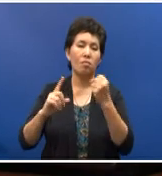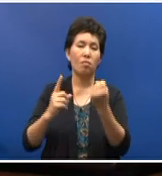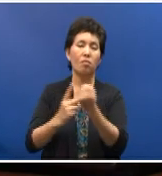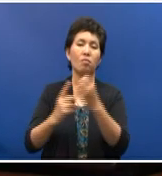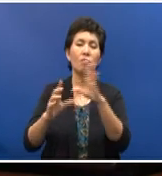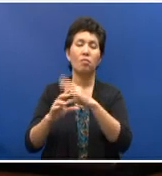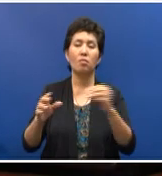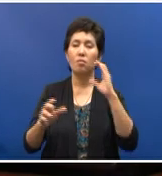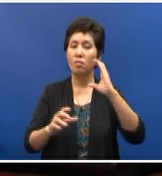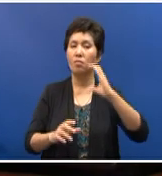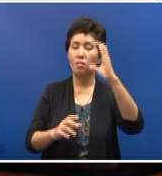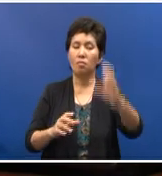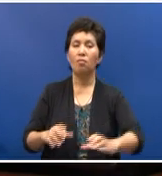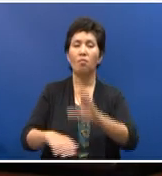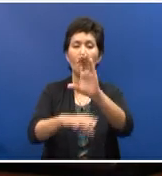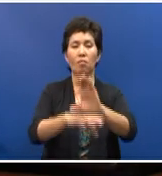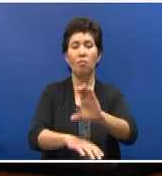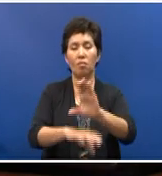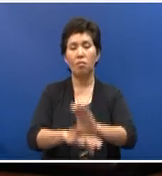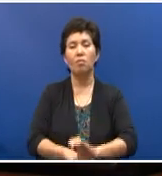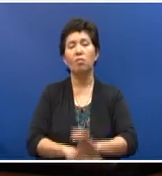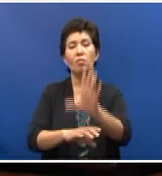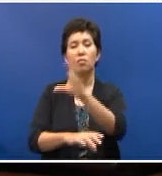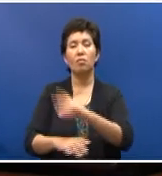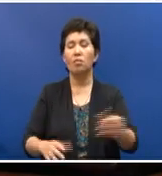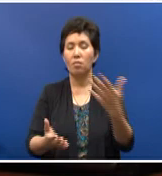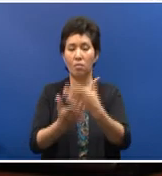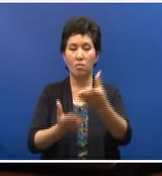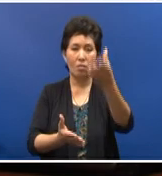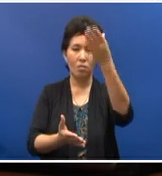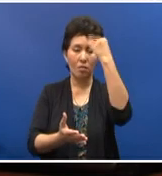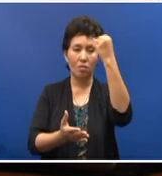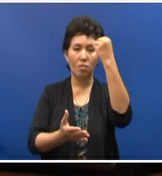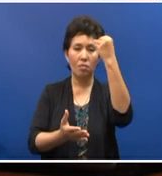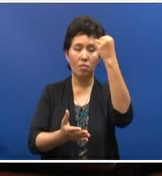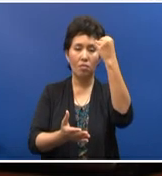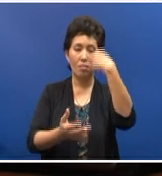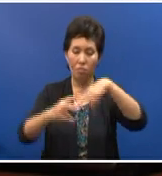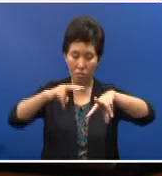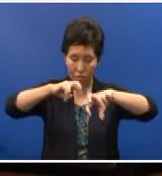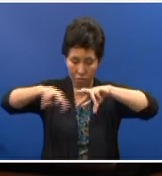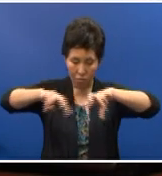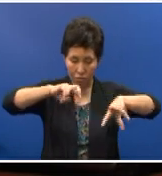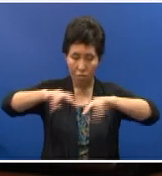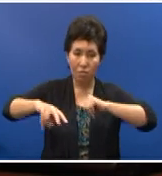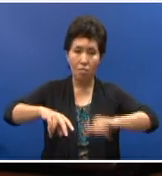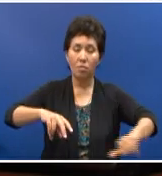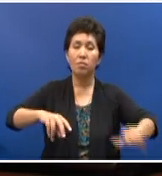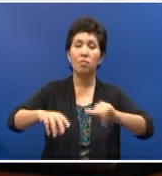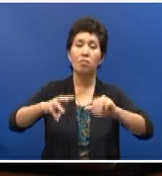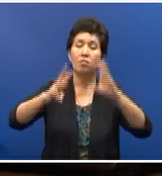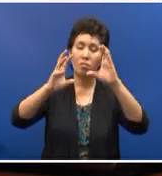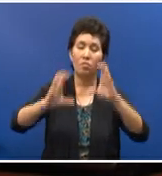about the concepts of culture. Okay, and you also have learned about the research methods in